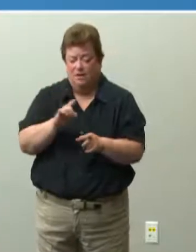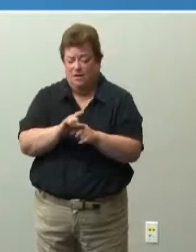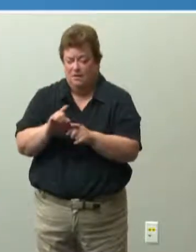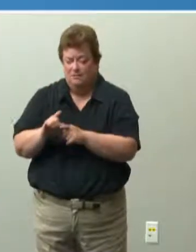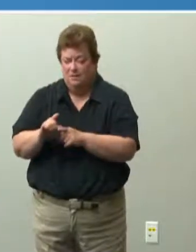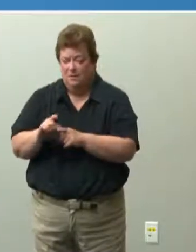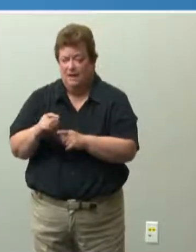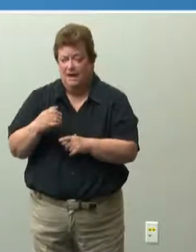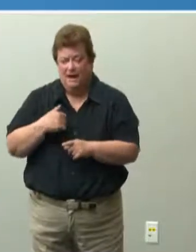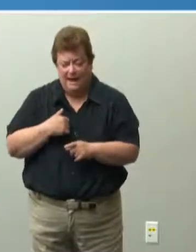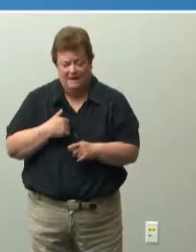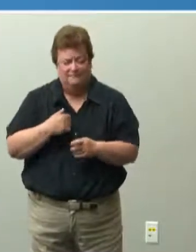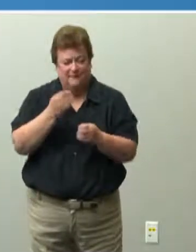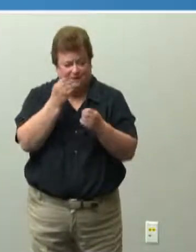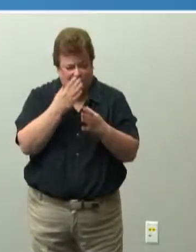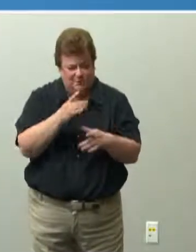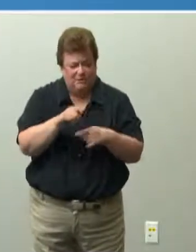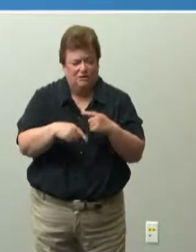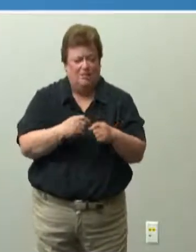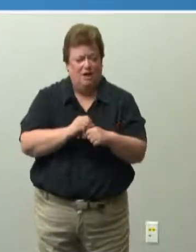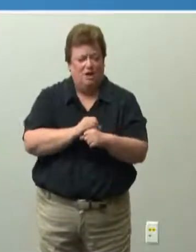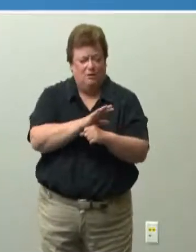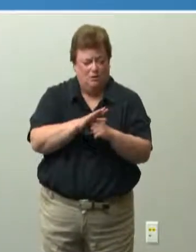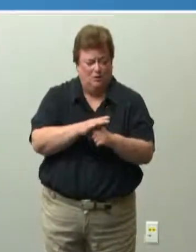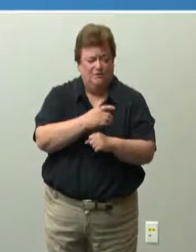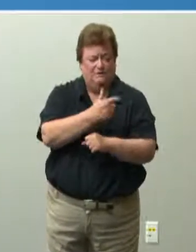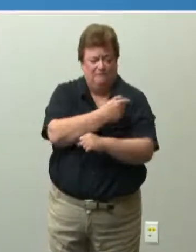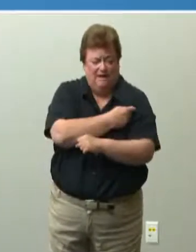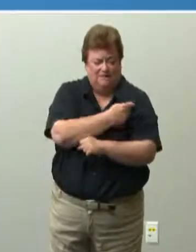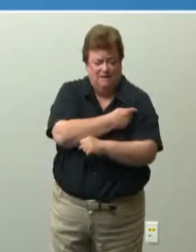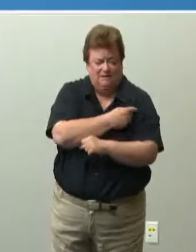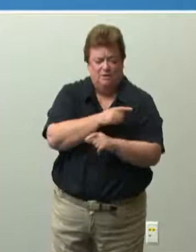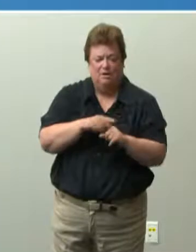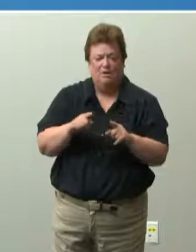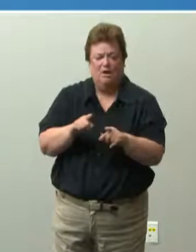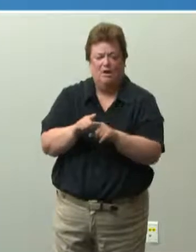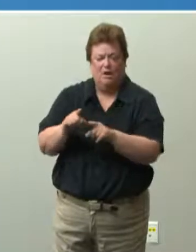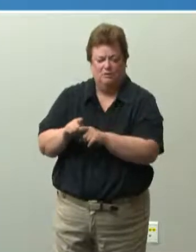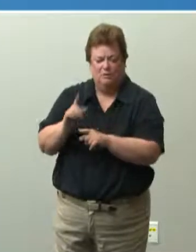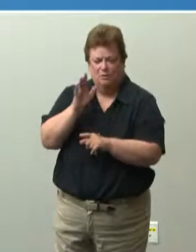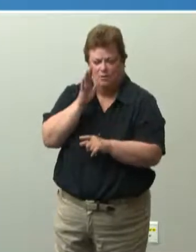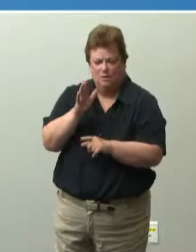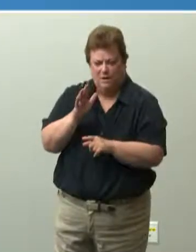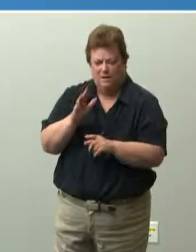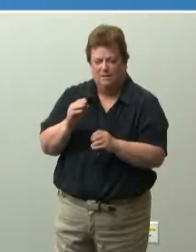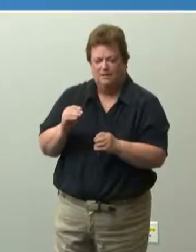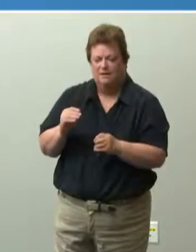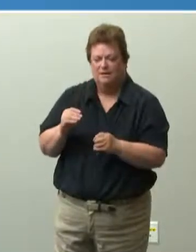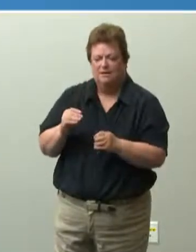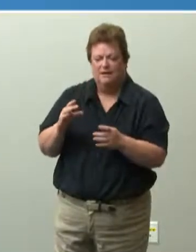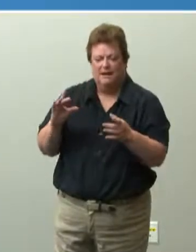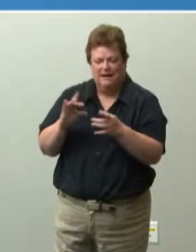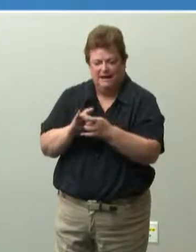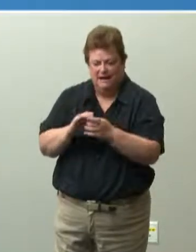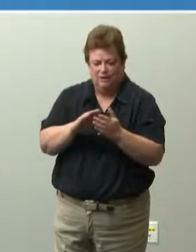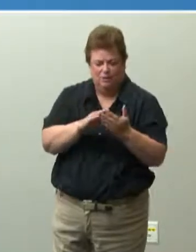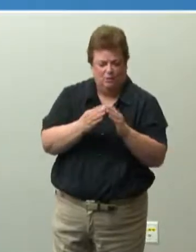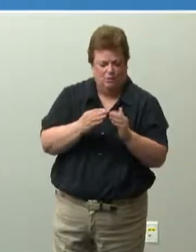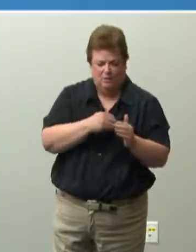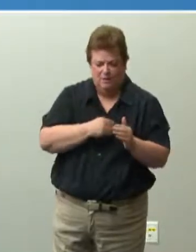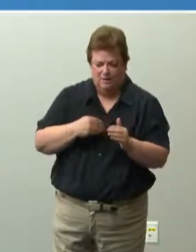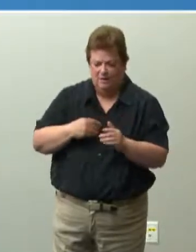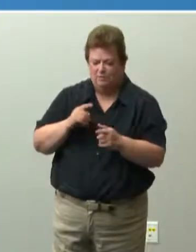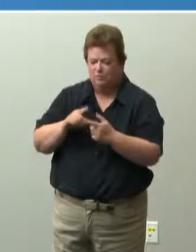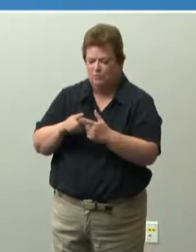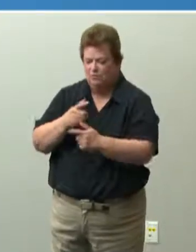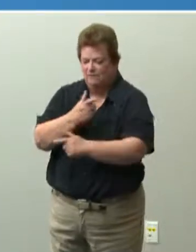course, additional information about COVID-19 vaccination, but we'll also be helping to connect our community members to